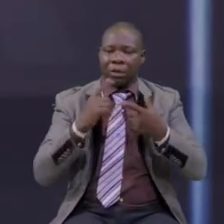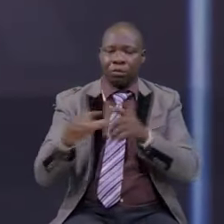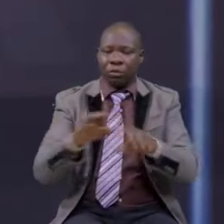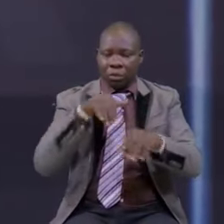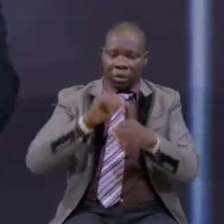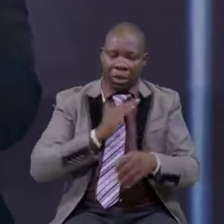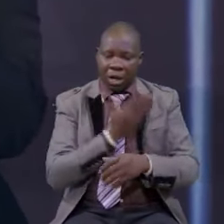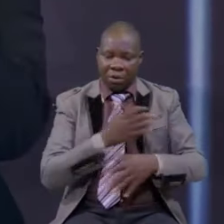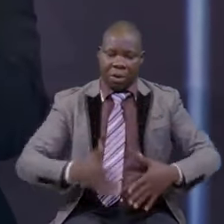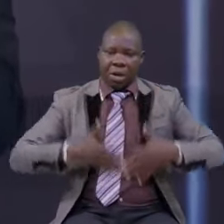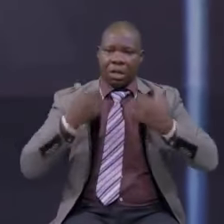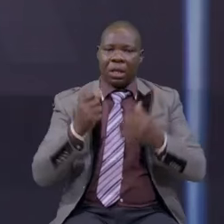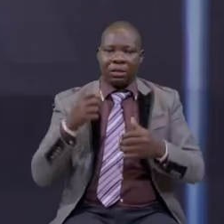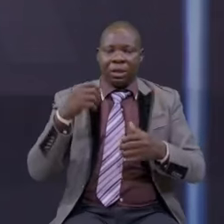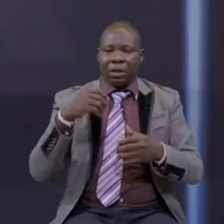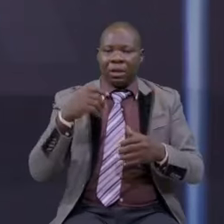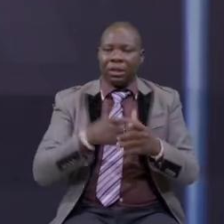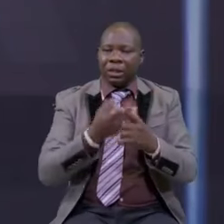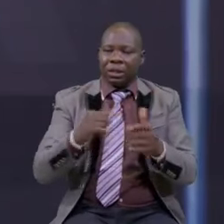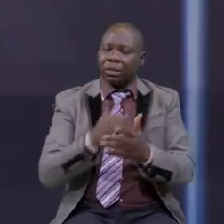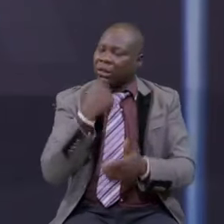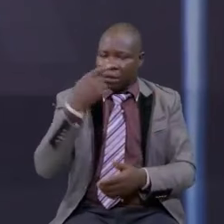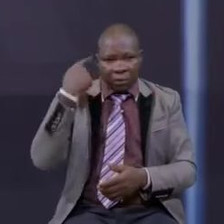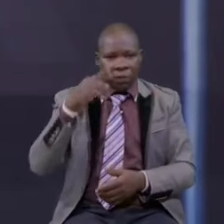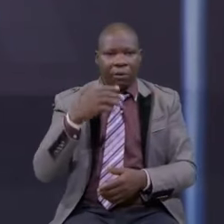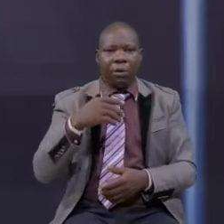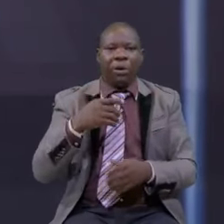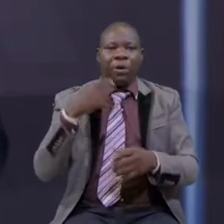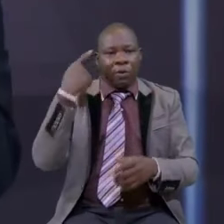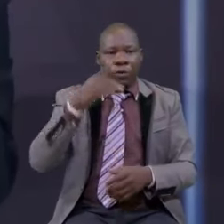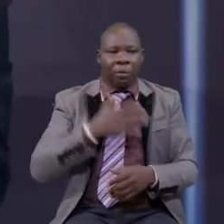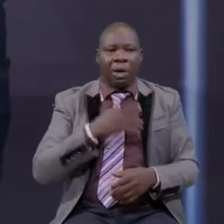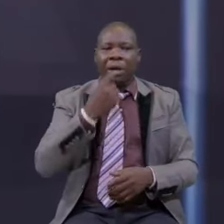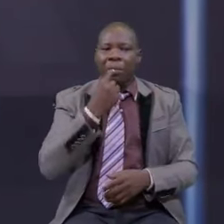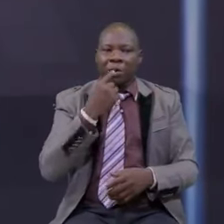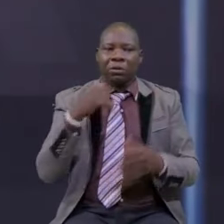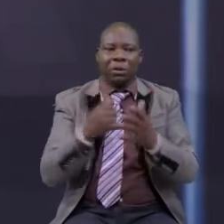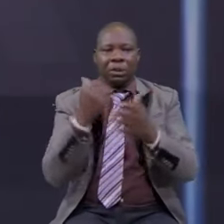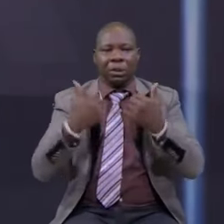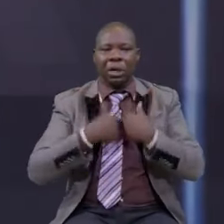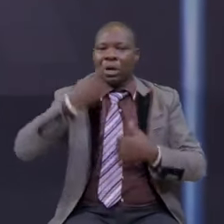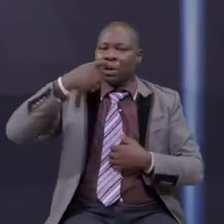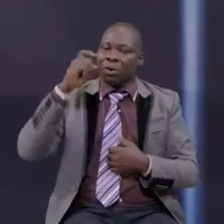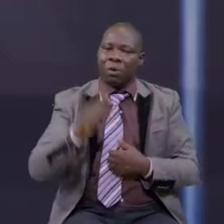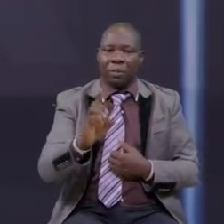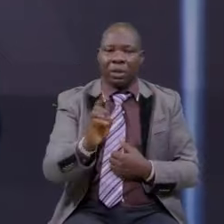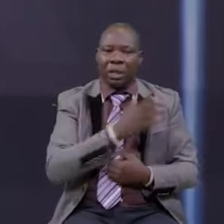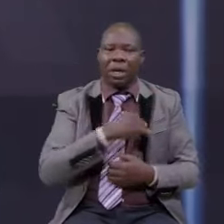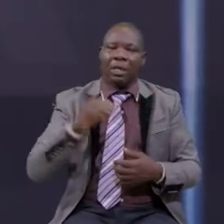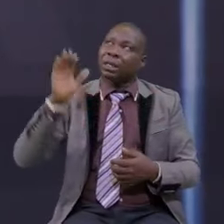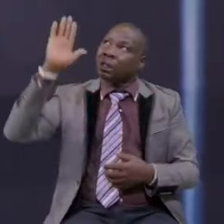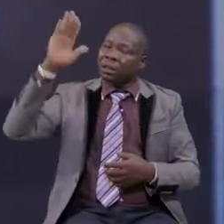lives. And then it says, for my mouth it hath commanded, and in spirit it